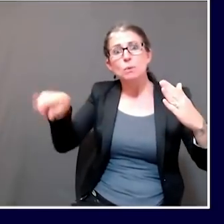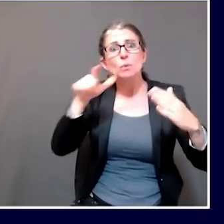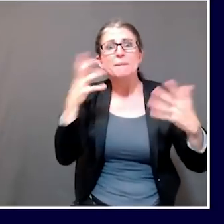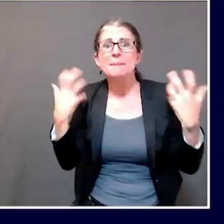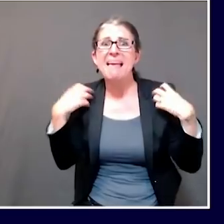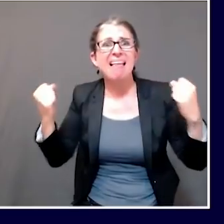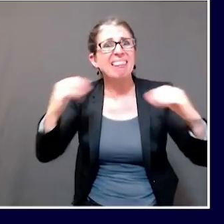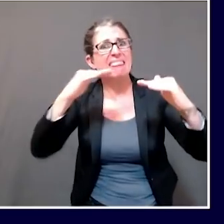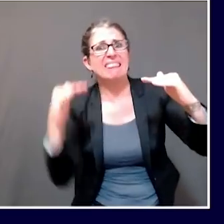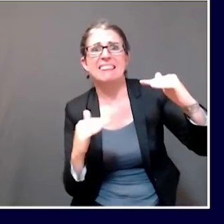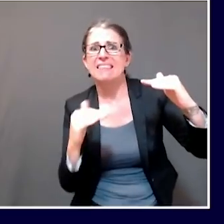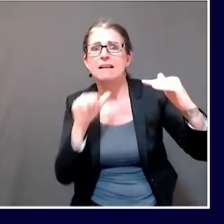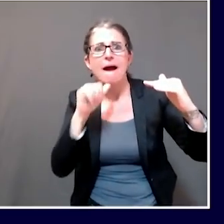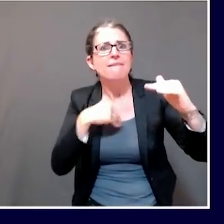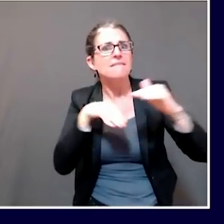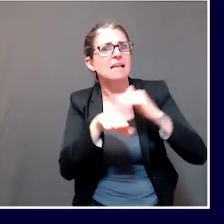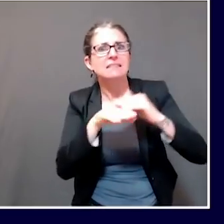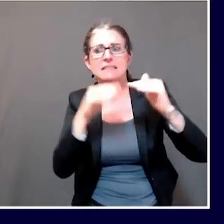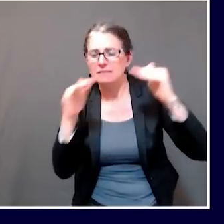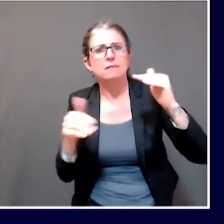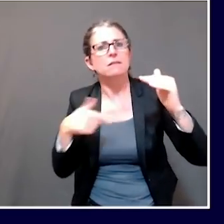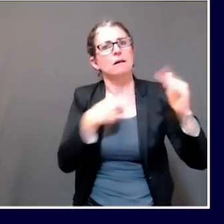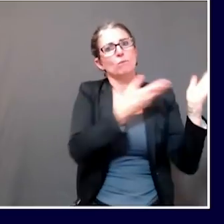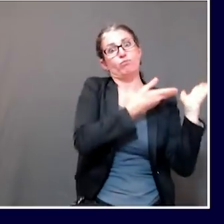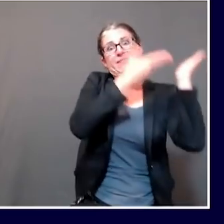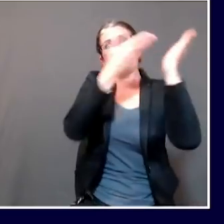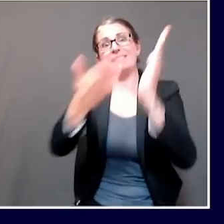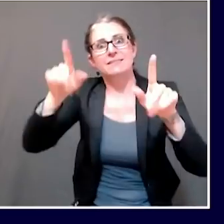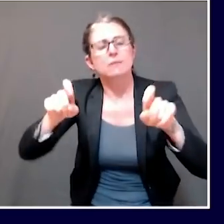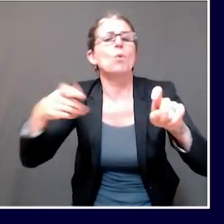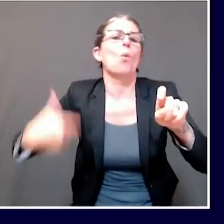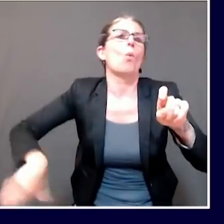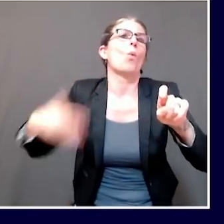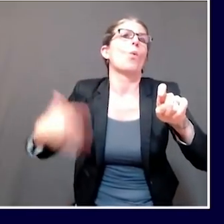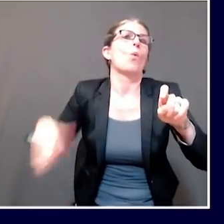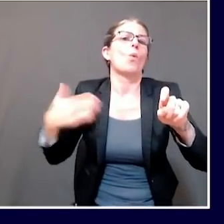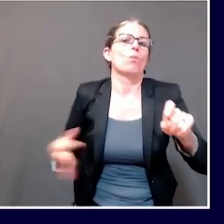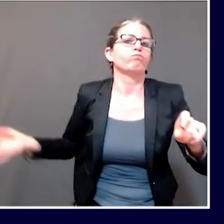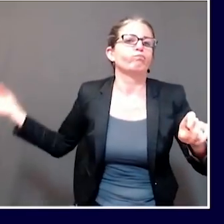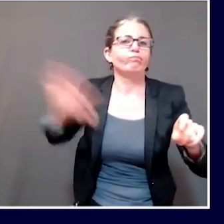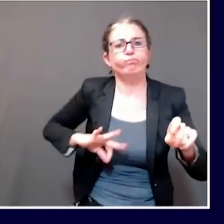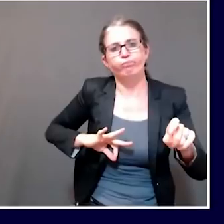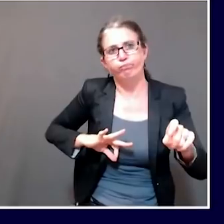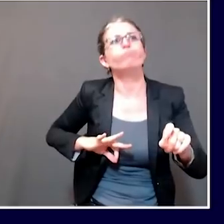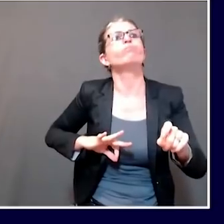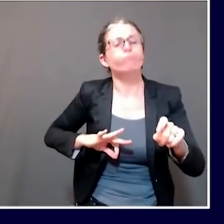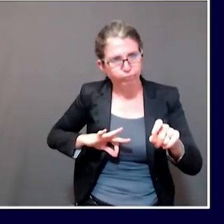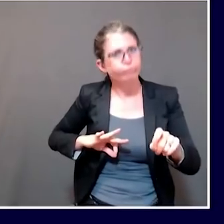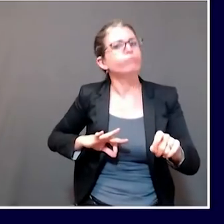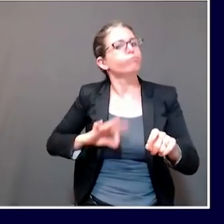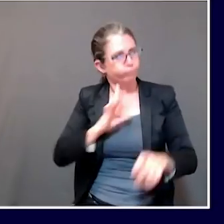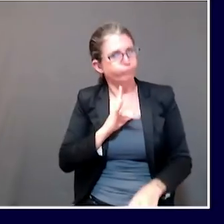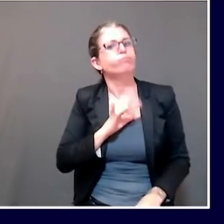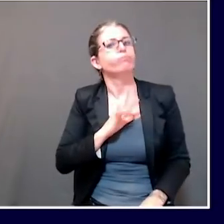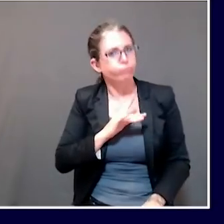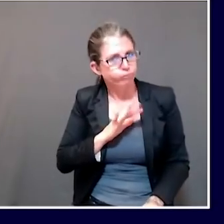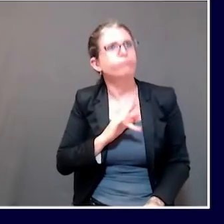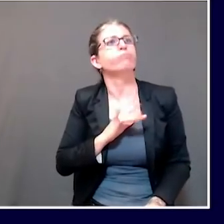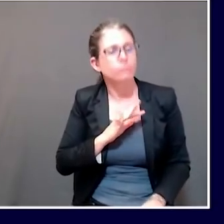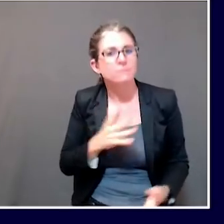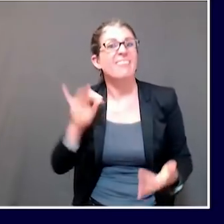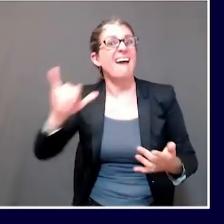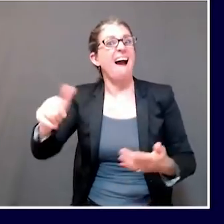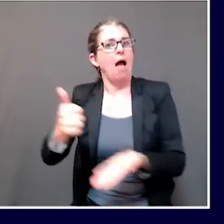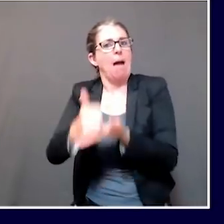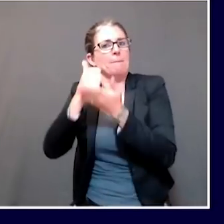agricultural workers are showing up. They are offered testing as well as an array of other preventive health services by